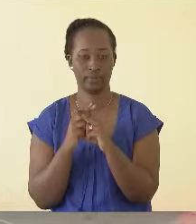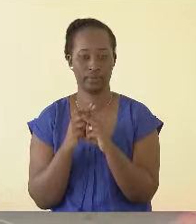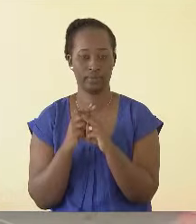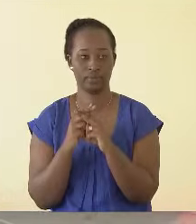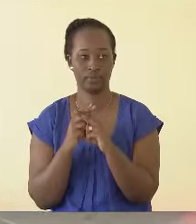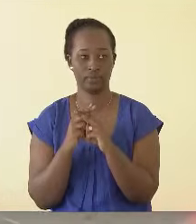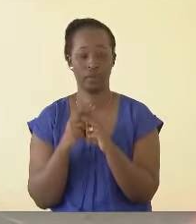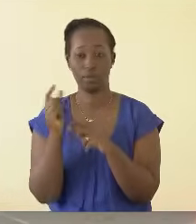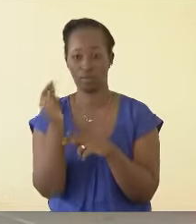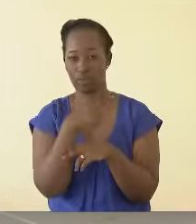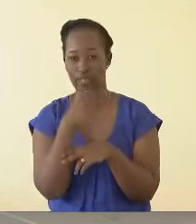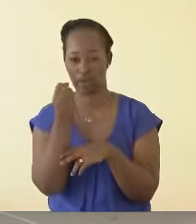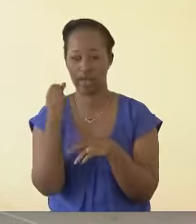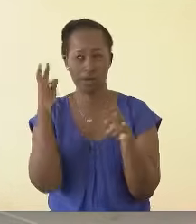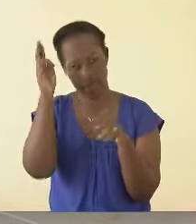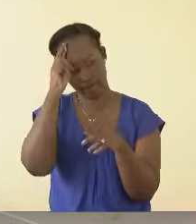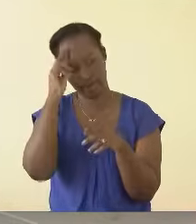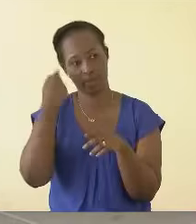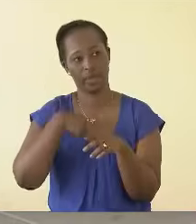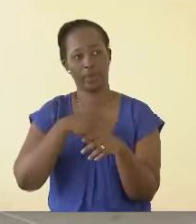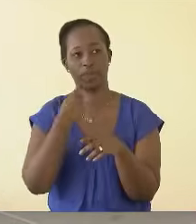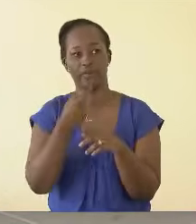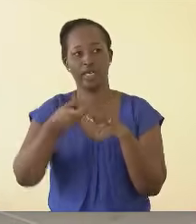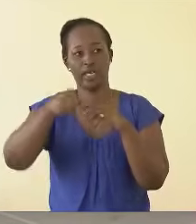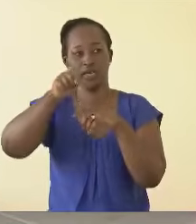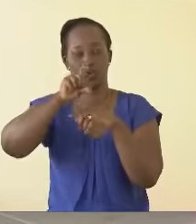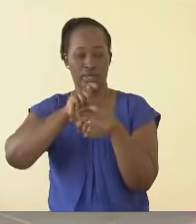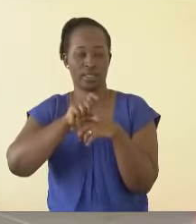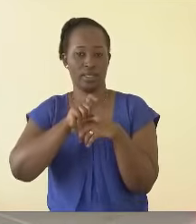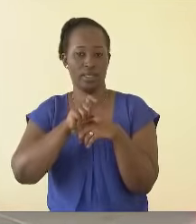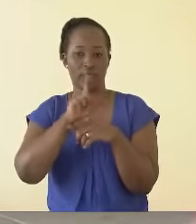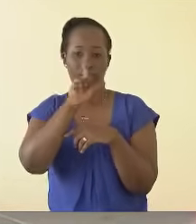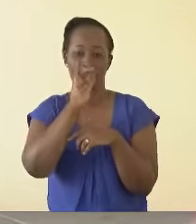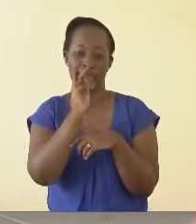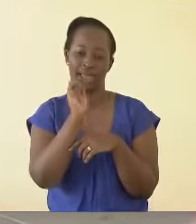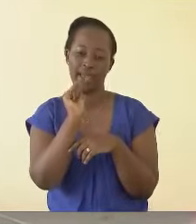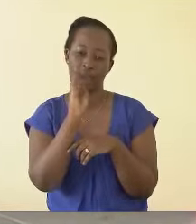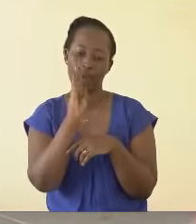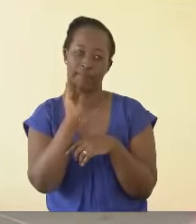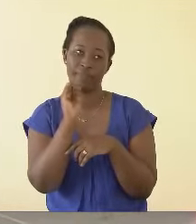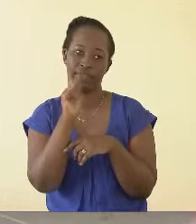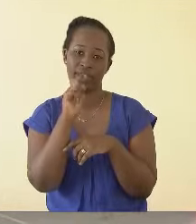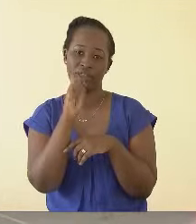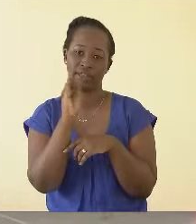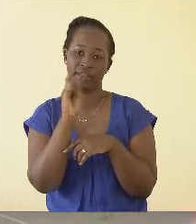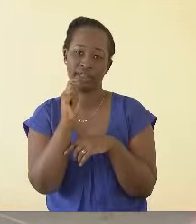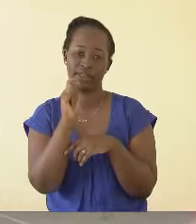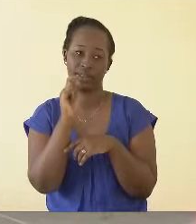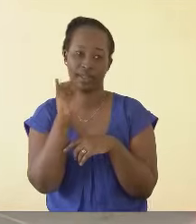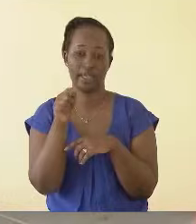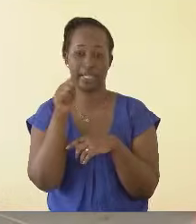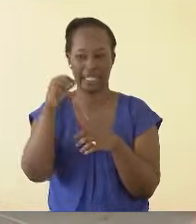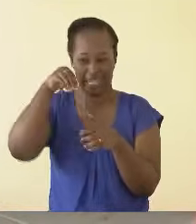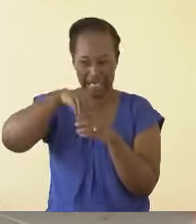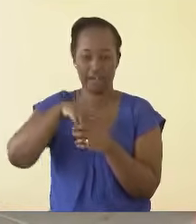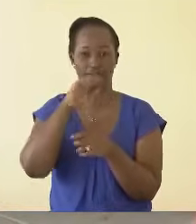said, always said that an increase in liability, when you acquire acquisition of a loan, borrowing, that is an inflow. Increase